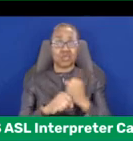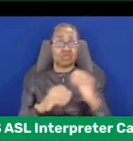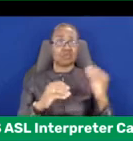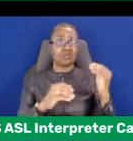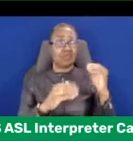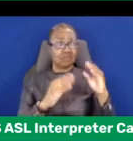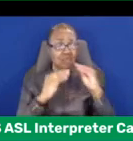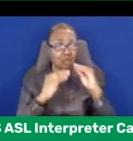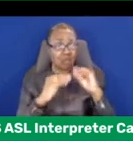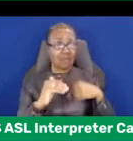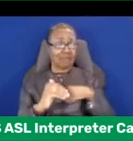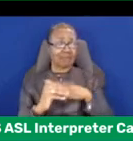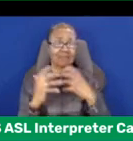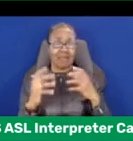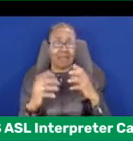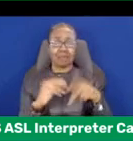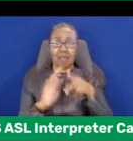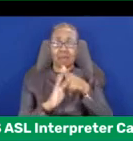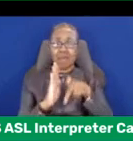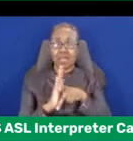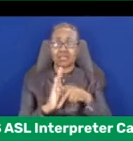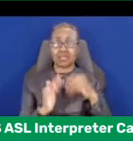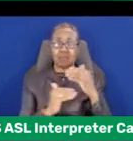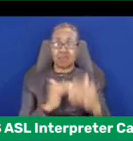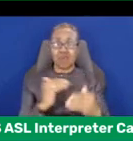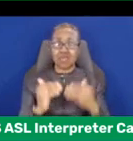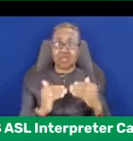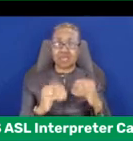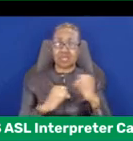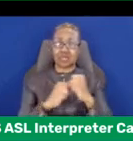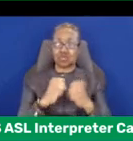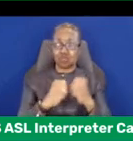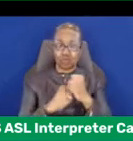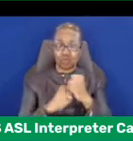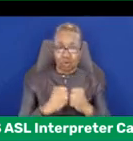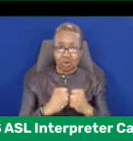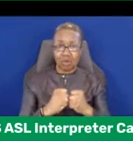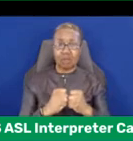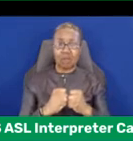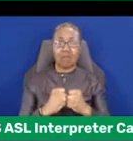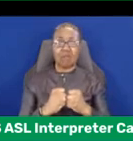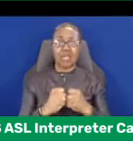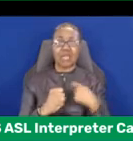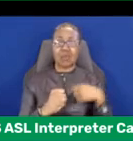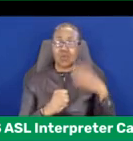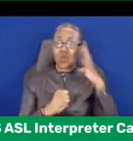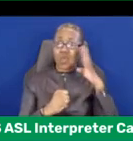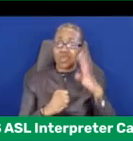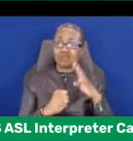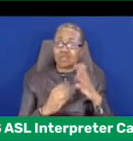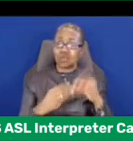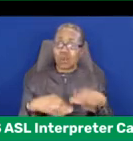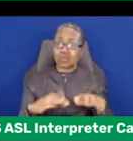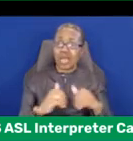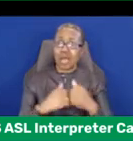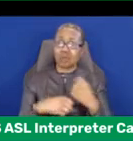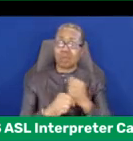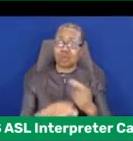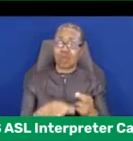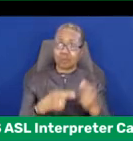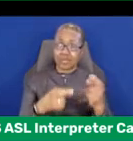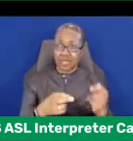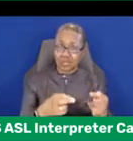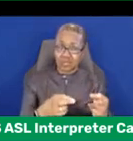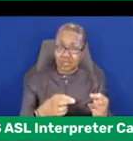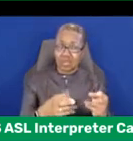about policy and process and structure and our creativity grounds, like how we make recommendations. But that being